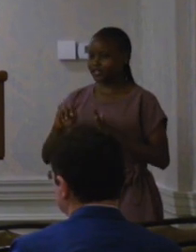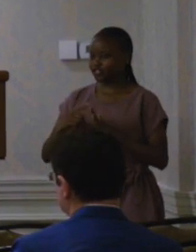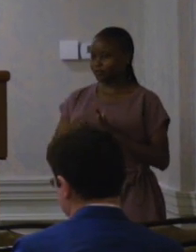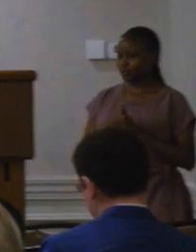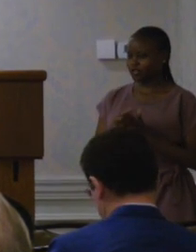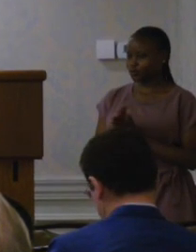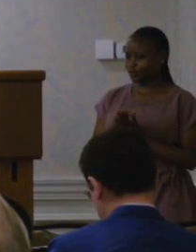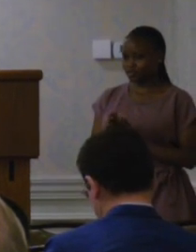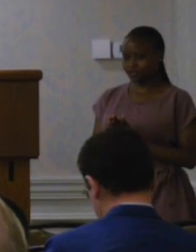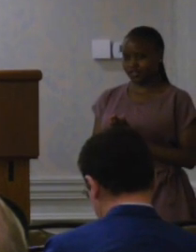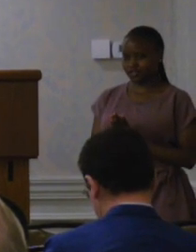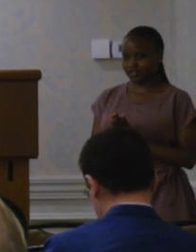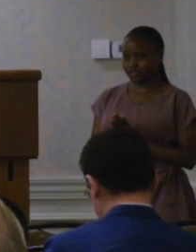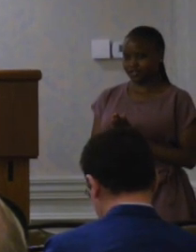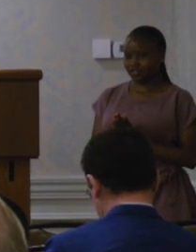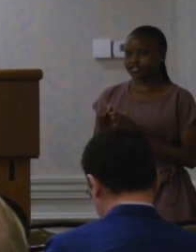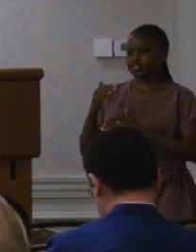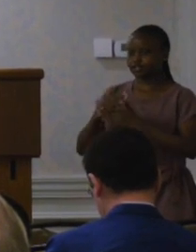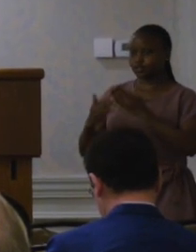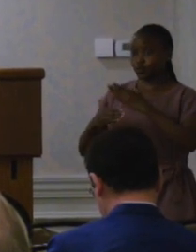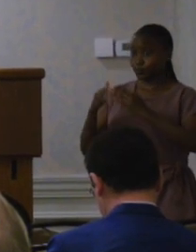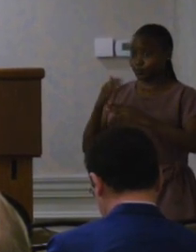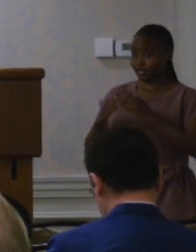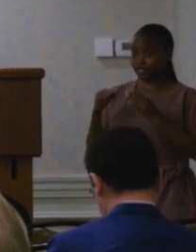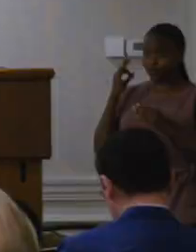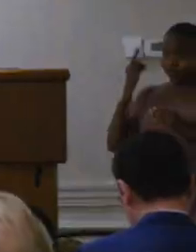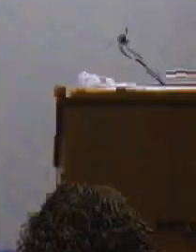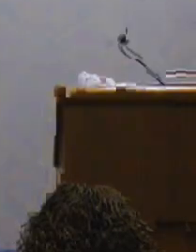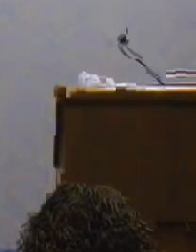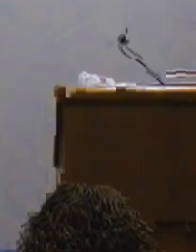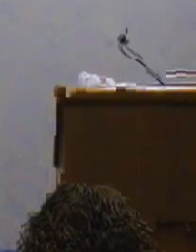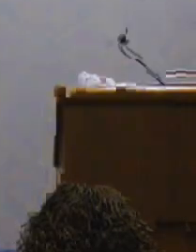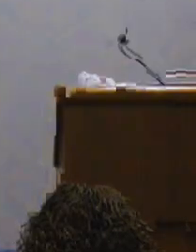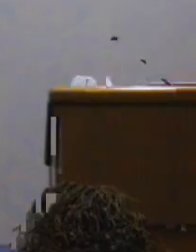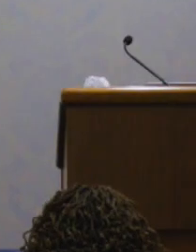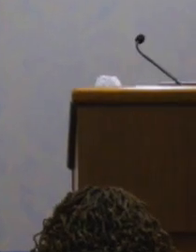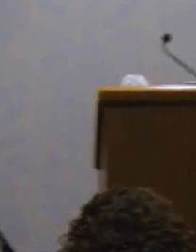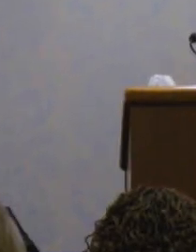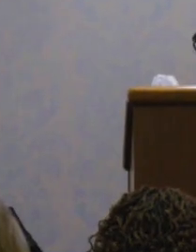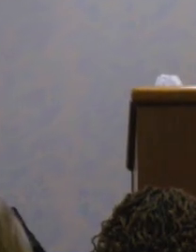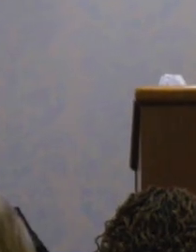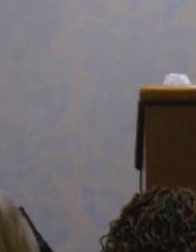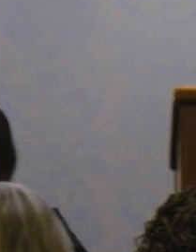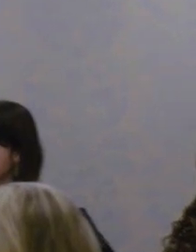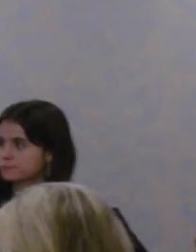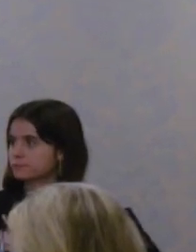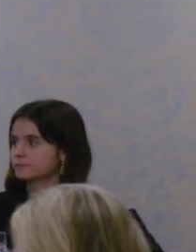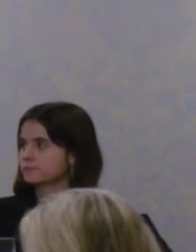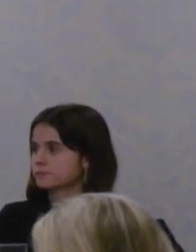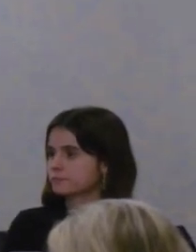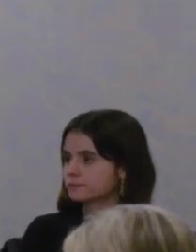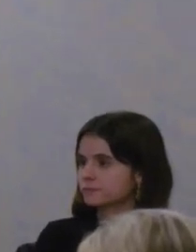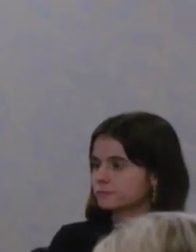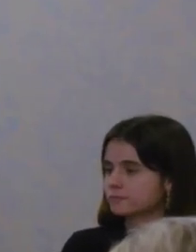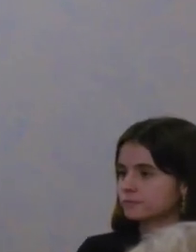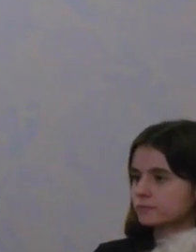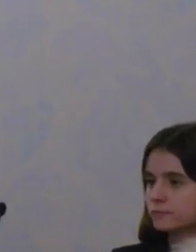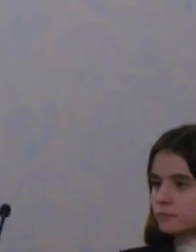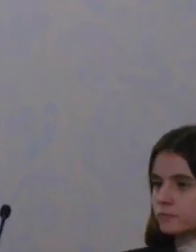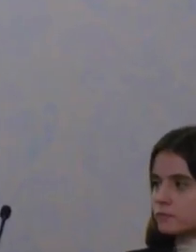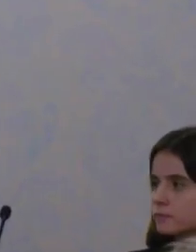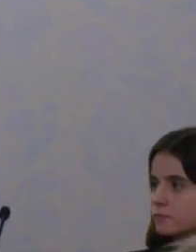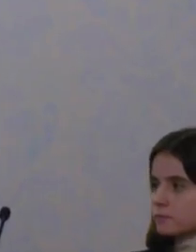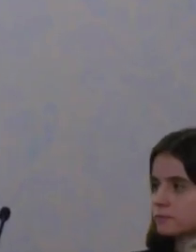It is to build on the future. I think teaching is a profession where you build the future. You're working for the